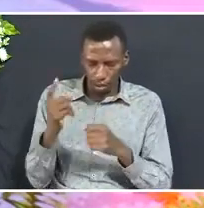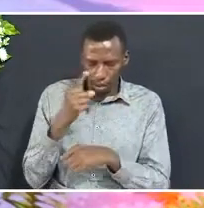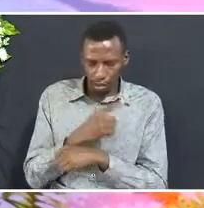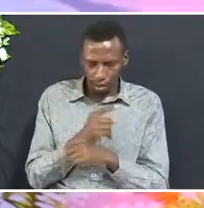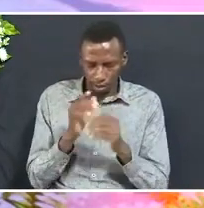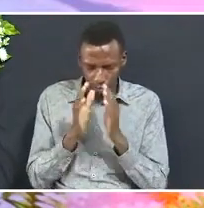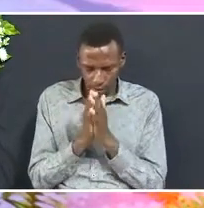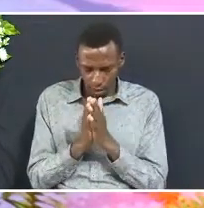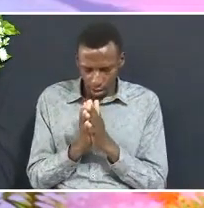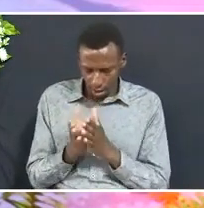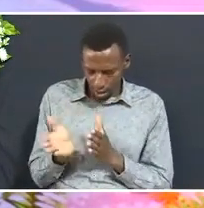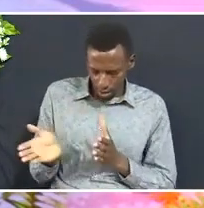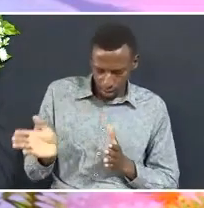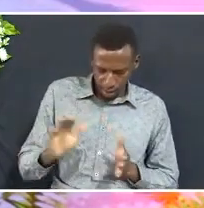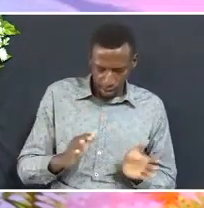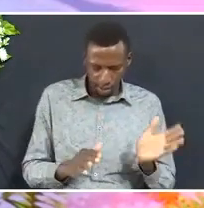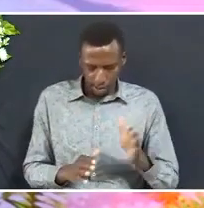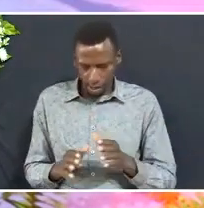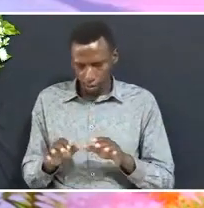the altars.